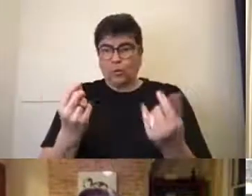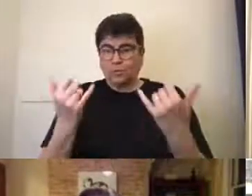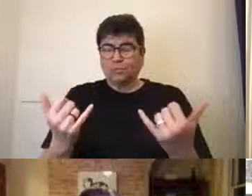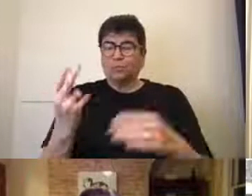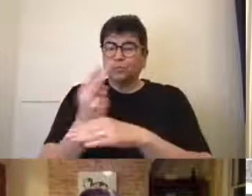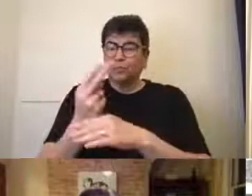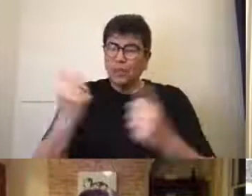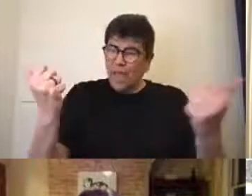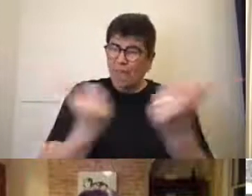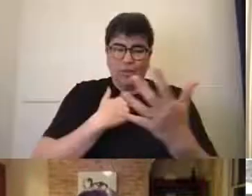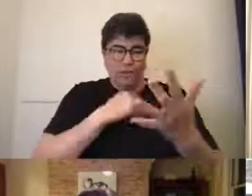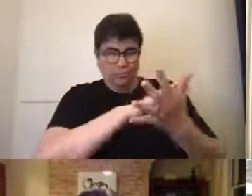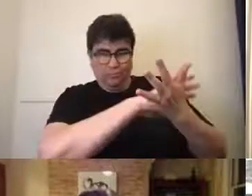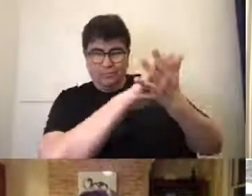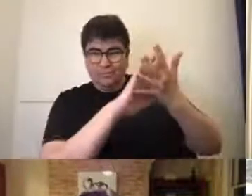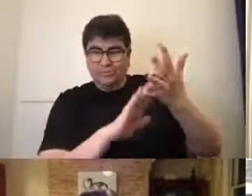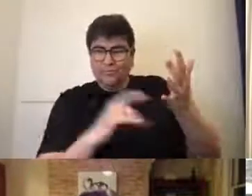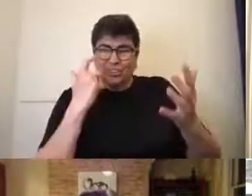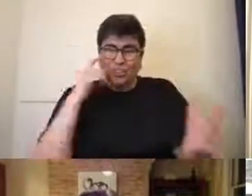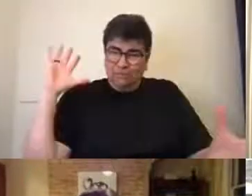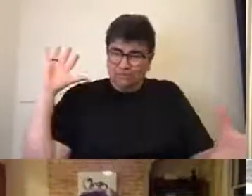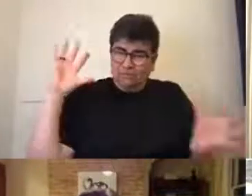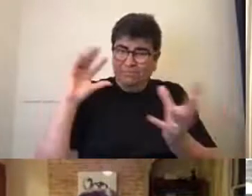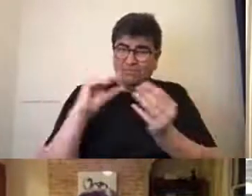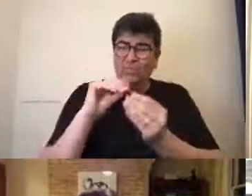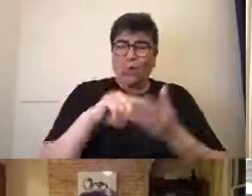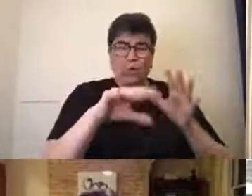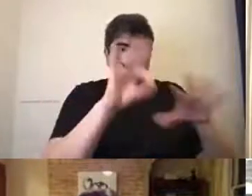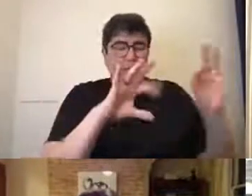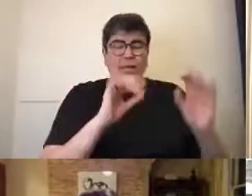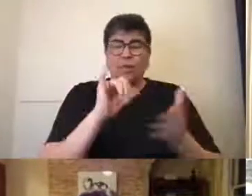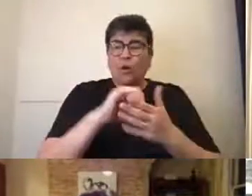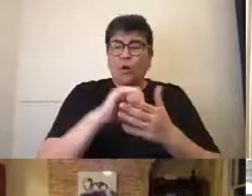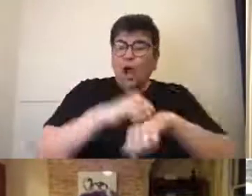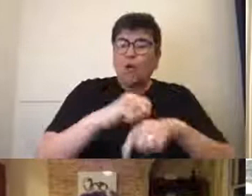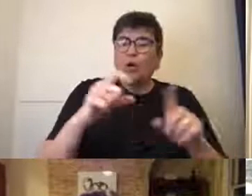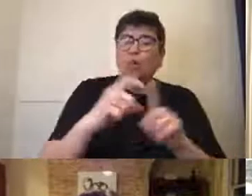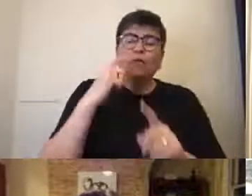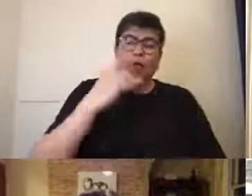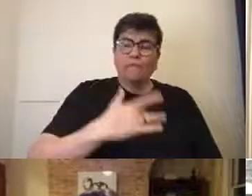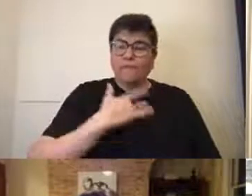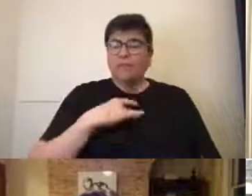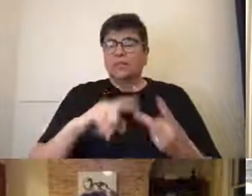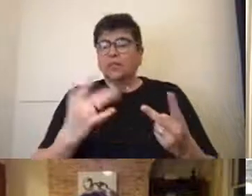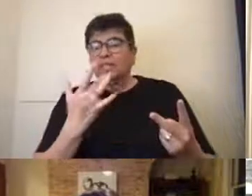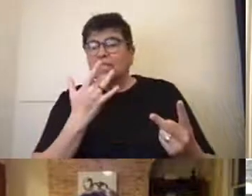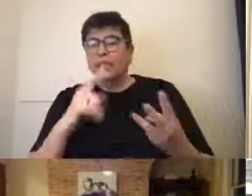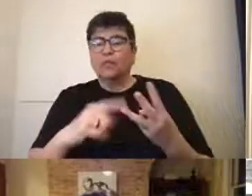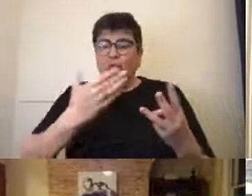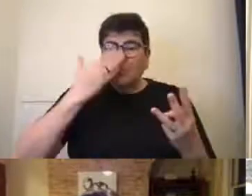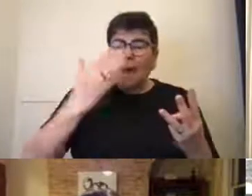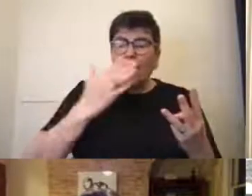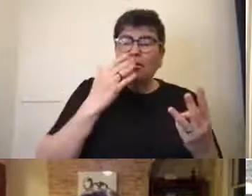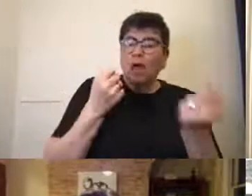using everything that you've picked, the concrete words for feel, the concrete words for taste, the concrete words for smell, the